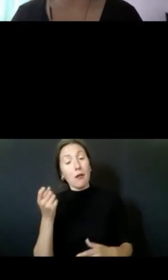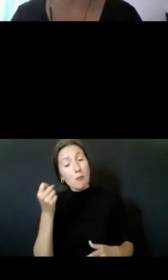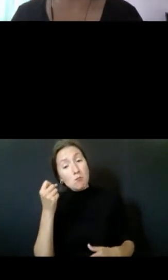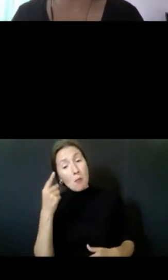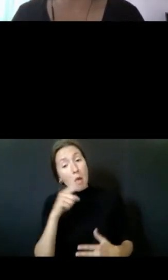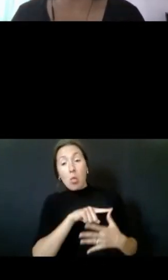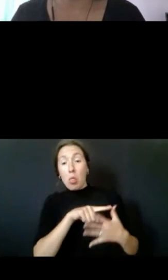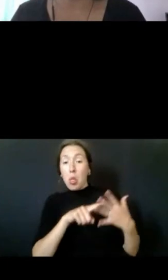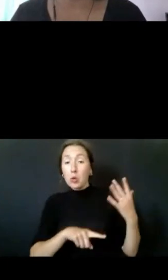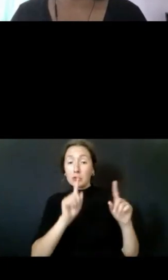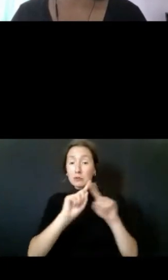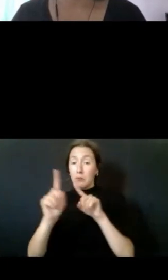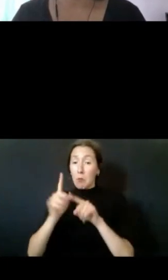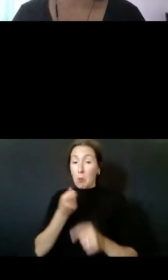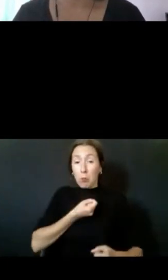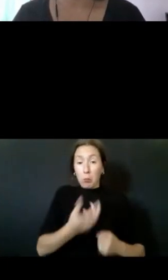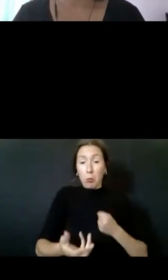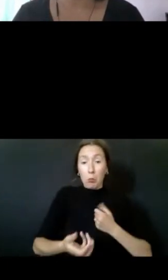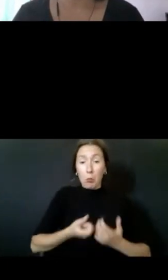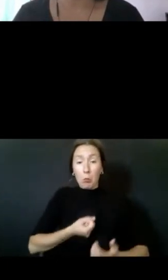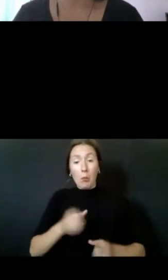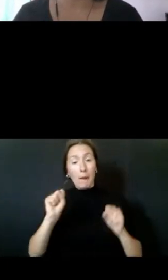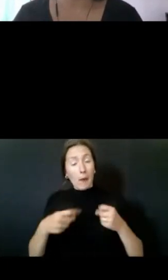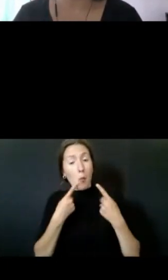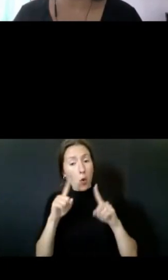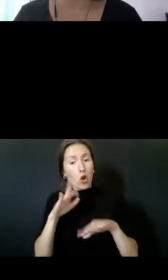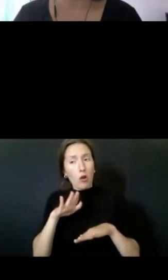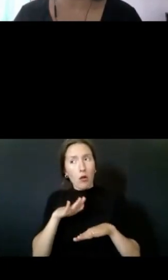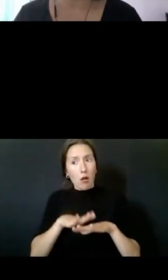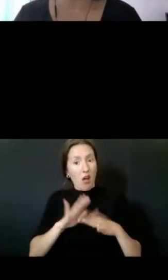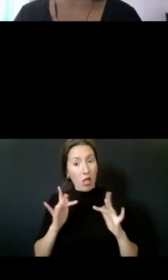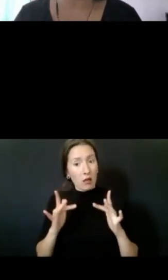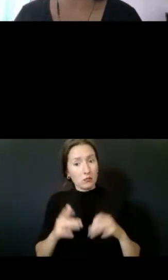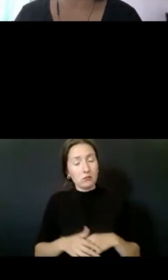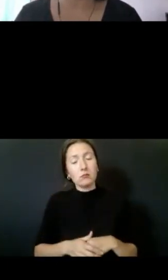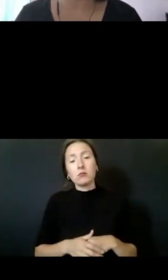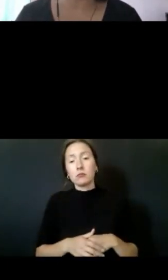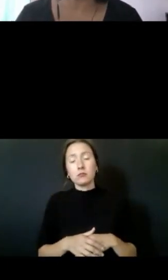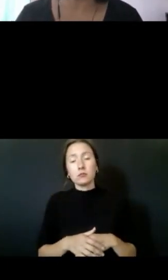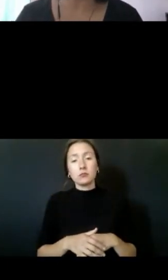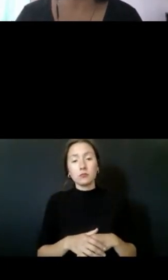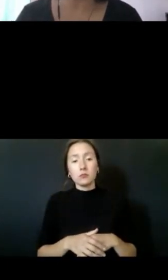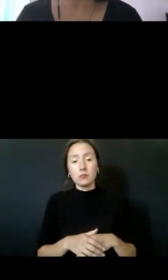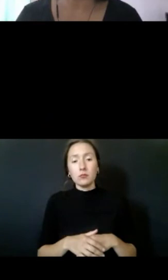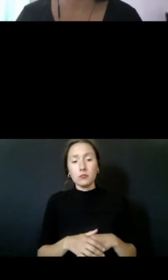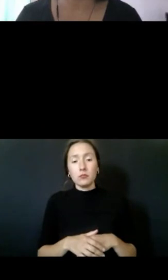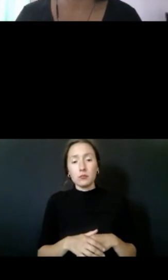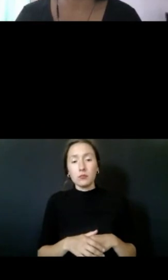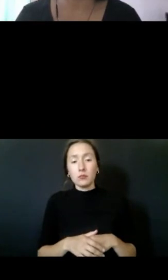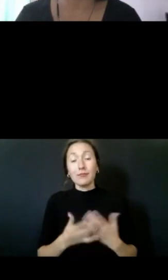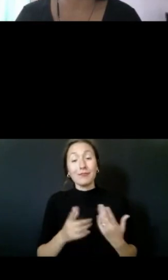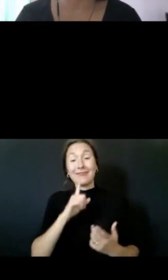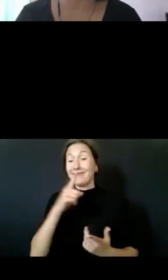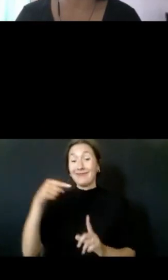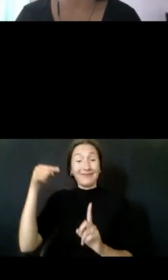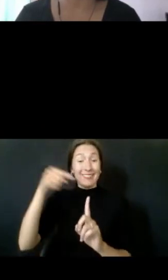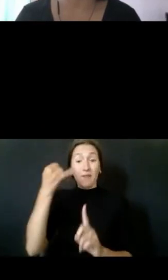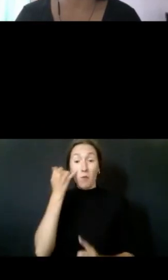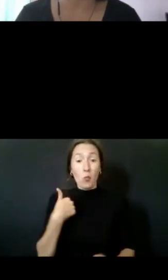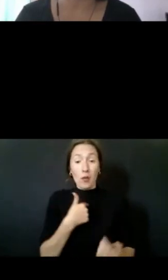And I realized that most of the examples that I've given apply to synchronous in-person presentations, but this can